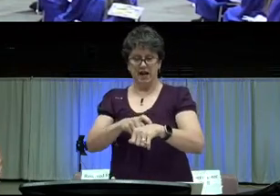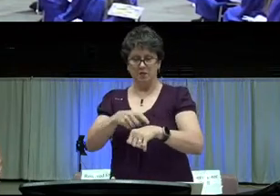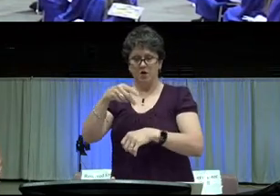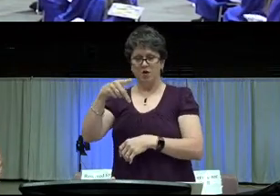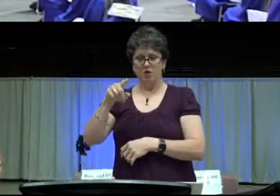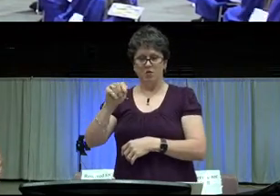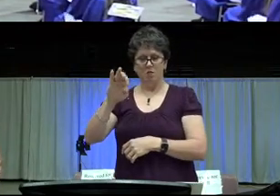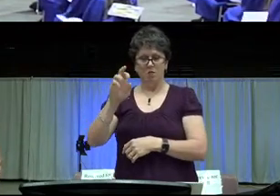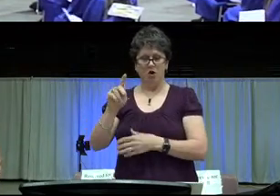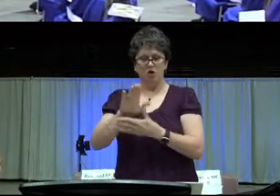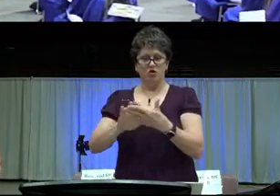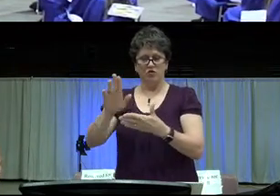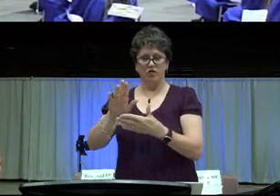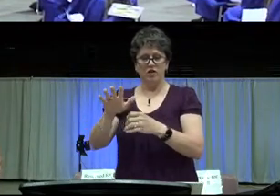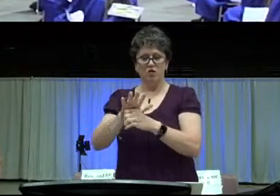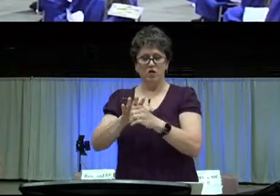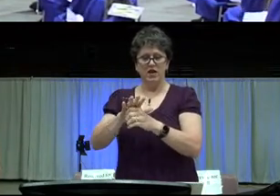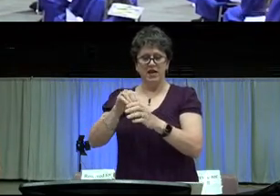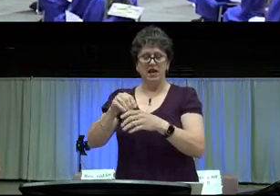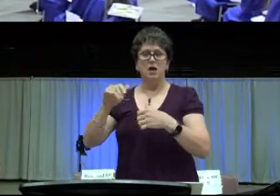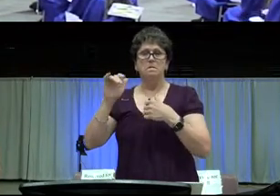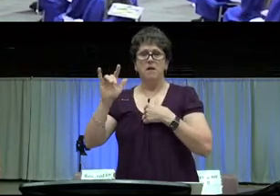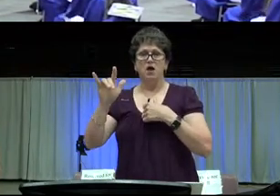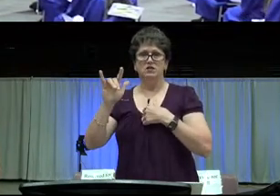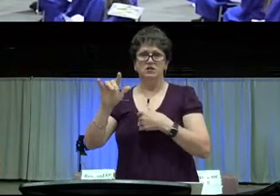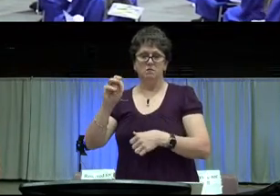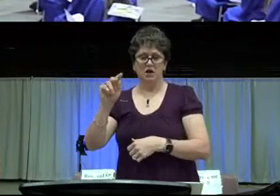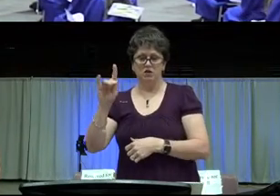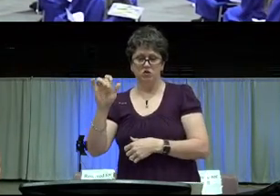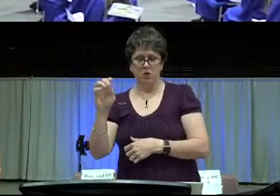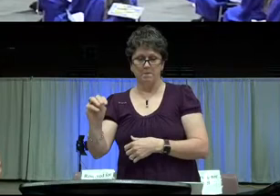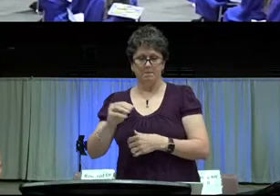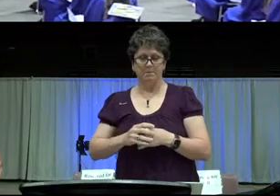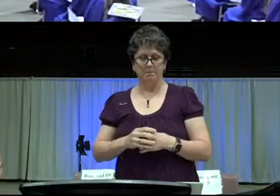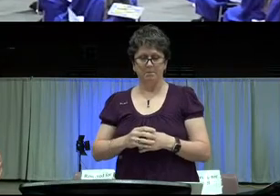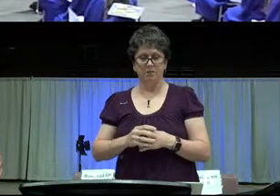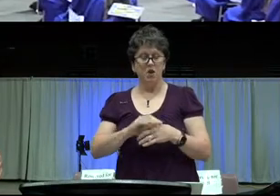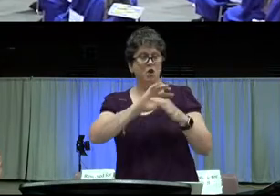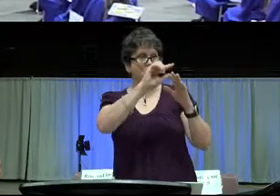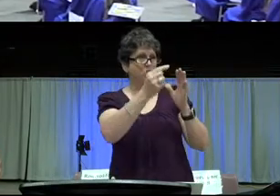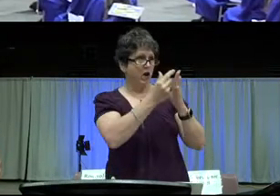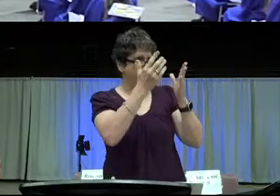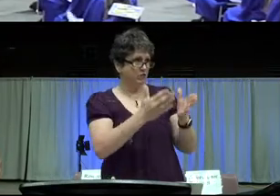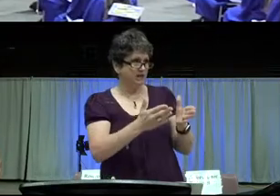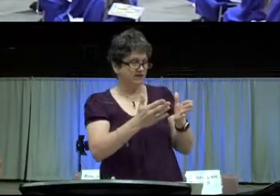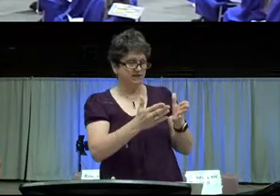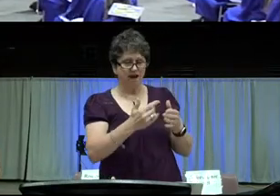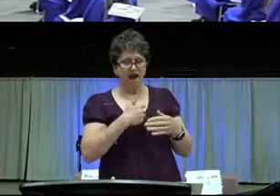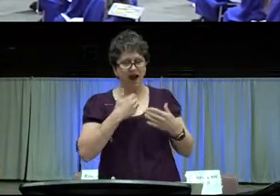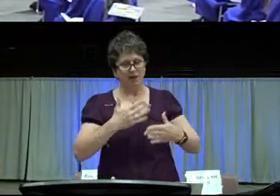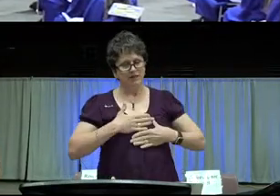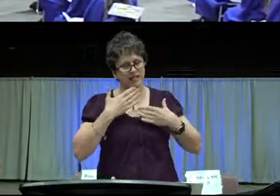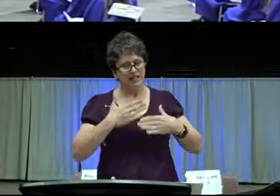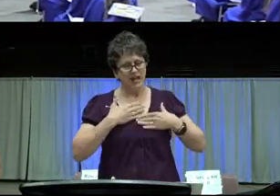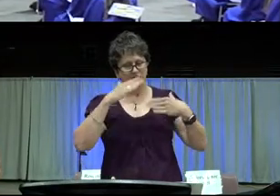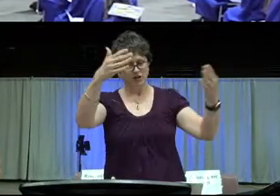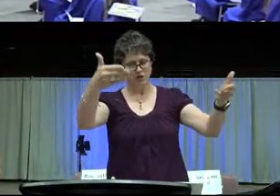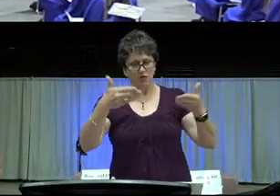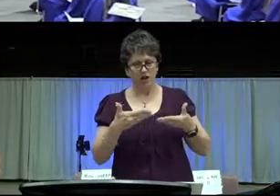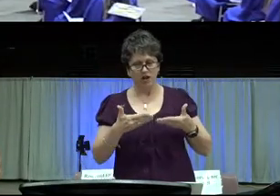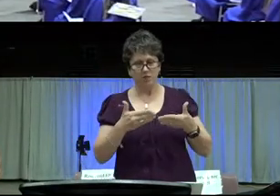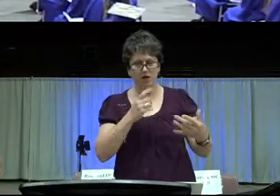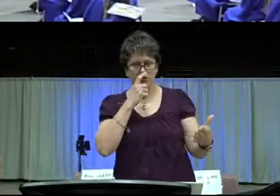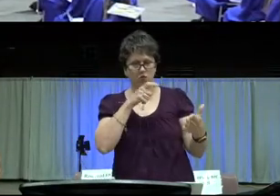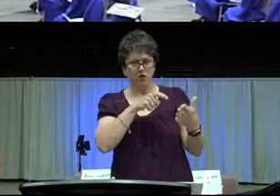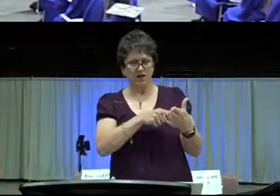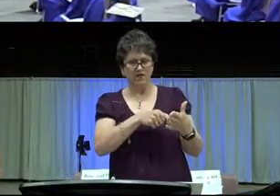first time, Park University, located at Malmstrom Air Force Base. Graduates, I am delighted to welcome you